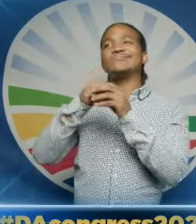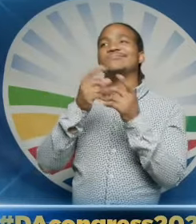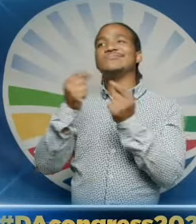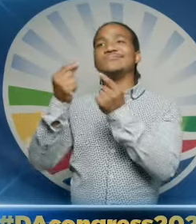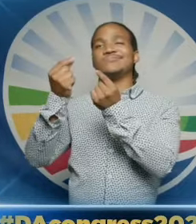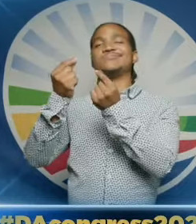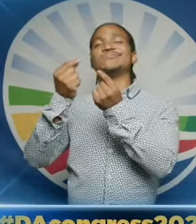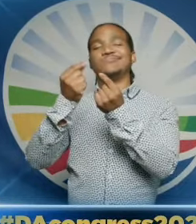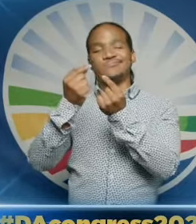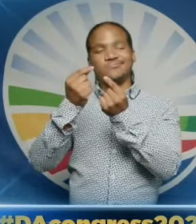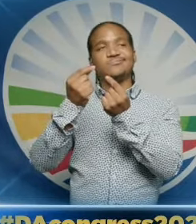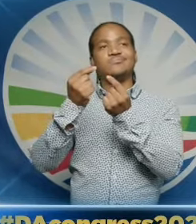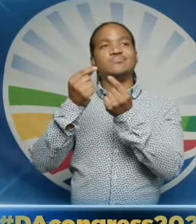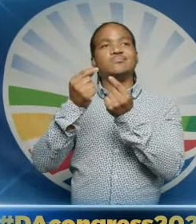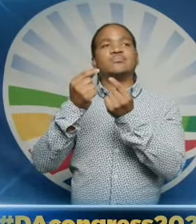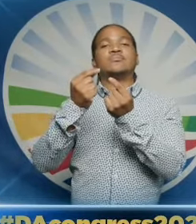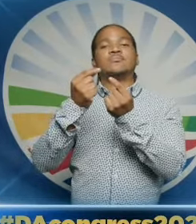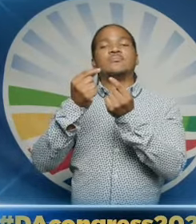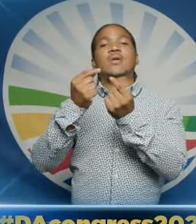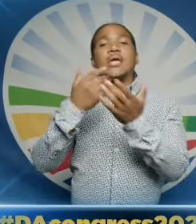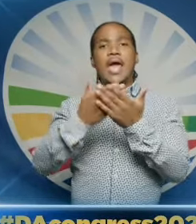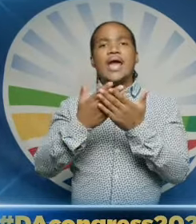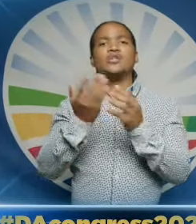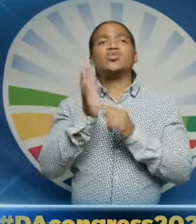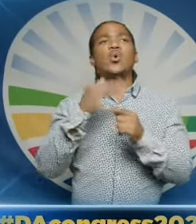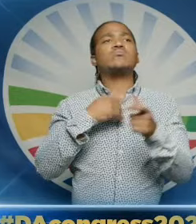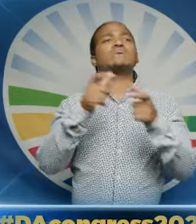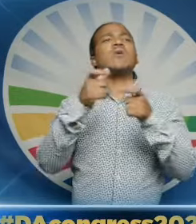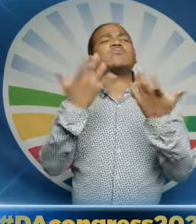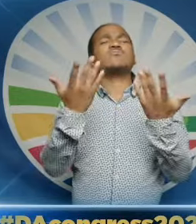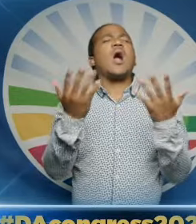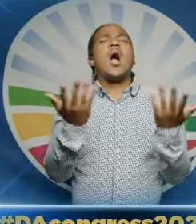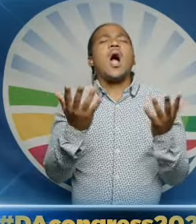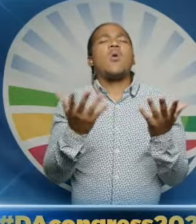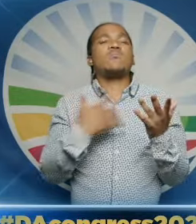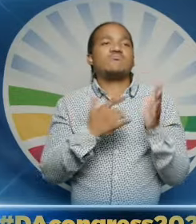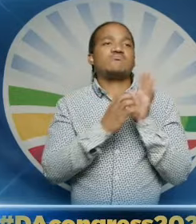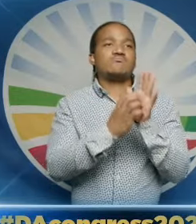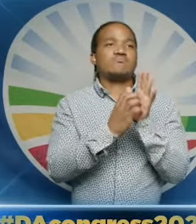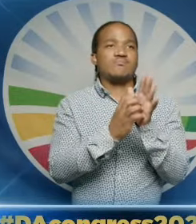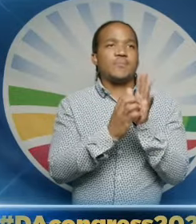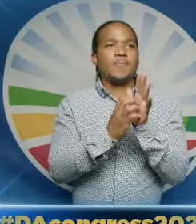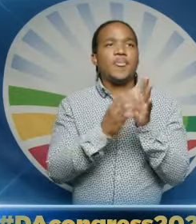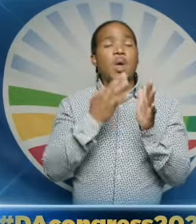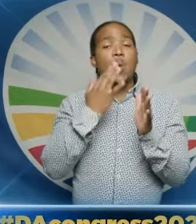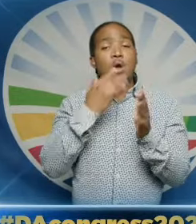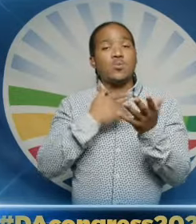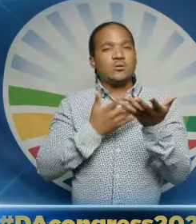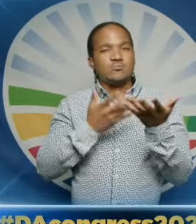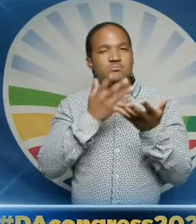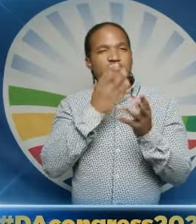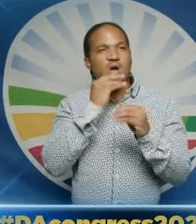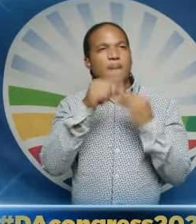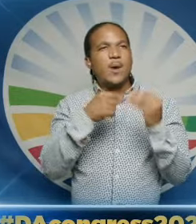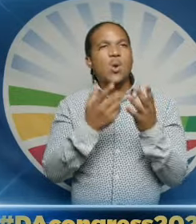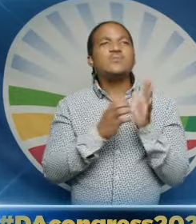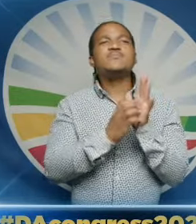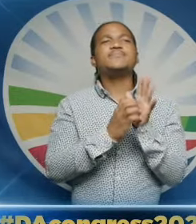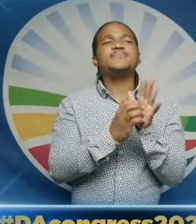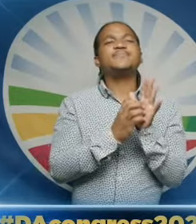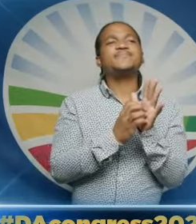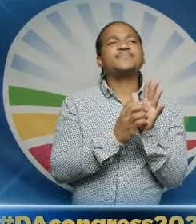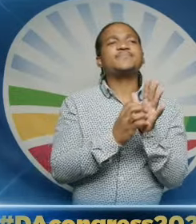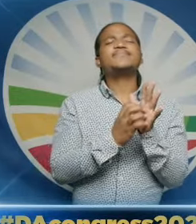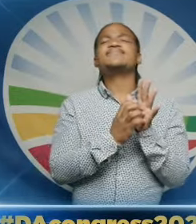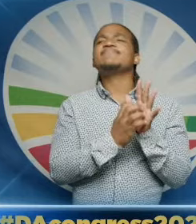translated and seen where we govern. Particularly, let me make an example. For instance, when we talk about our